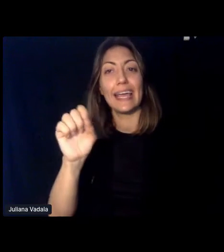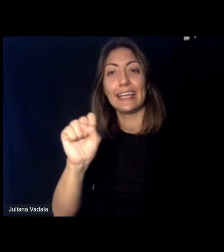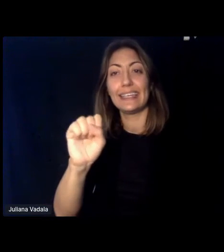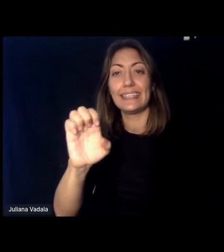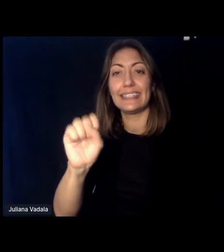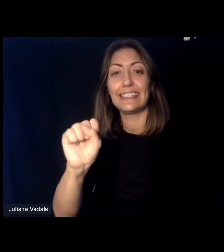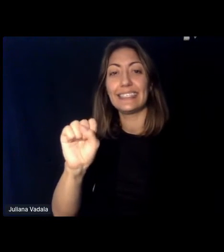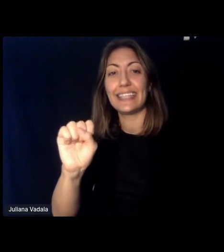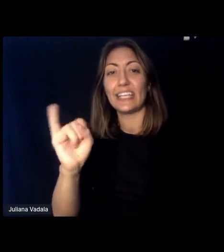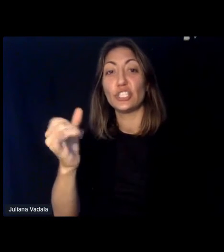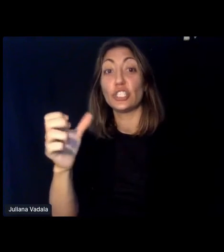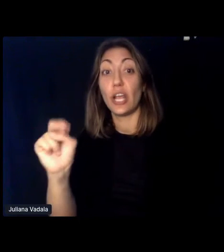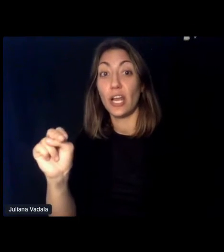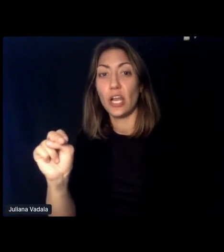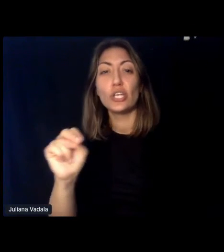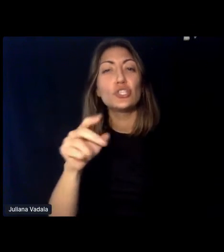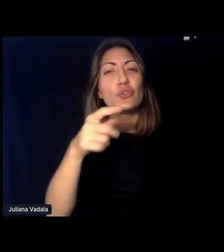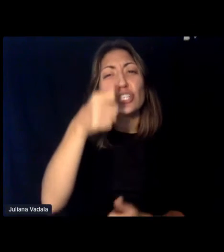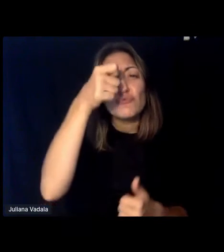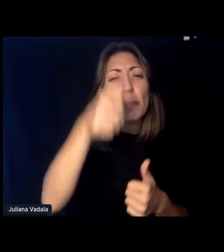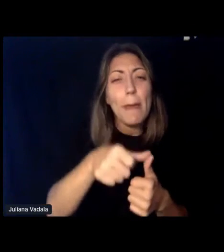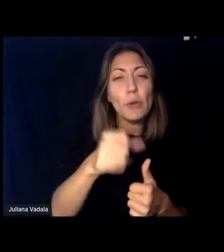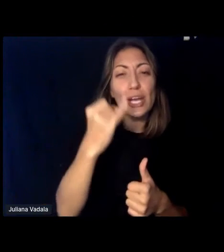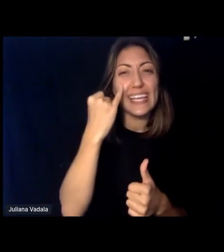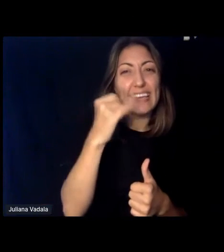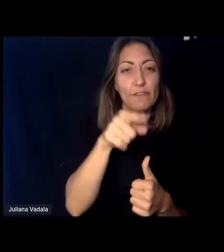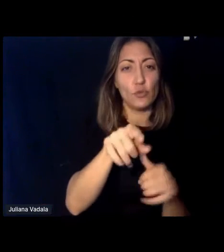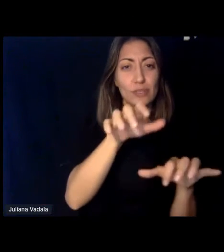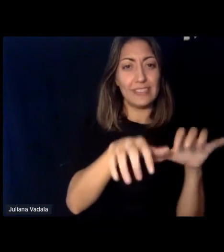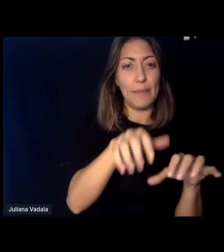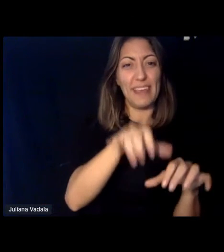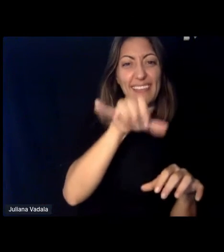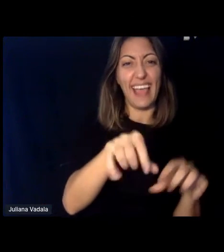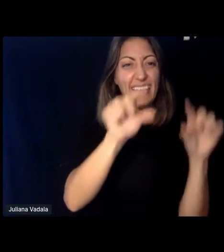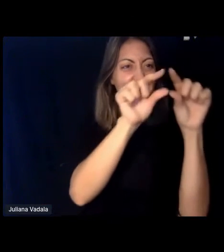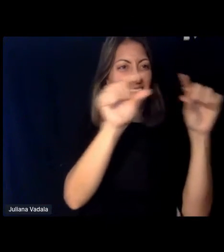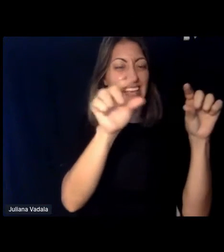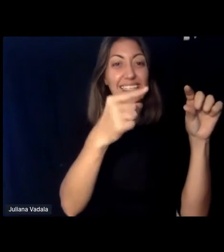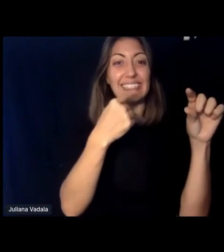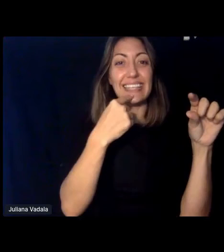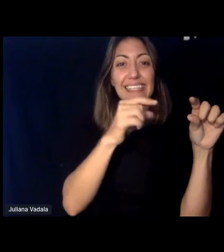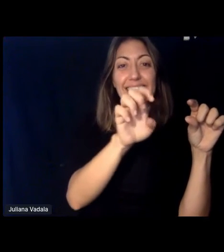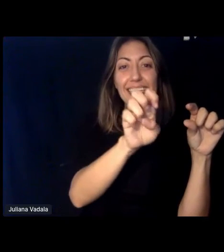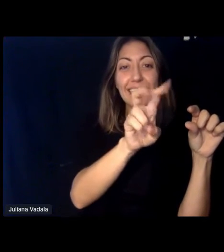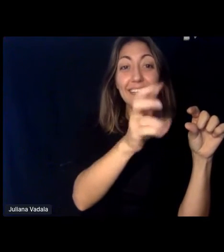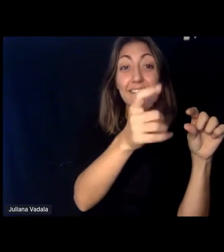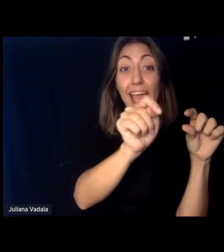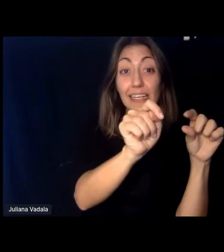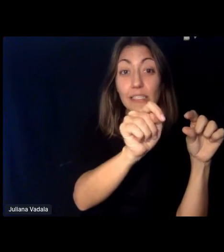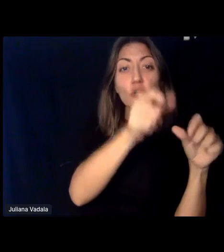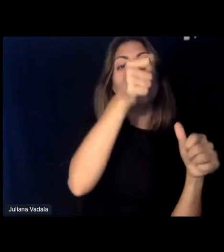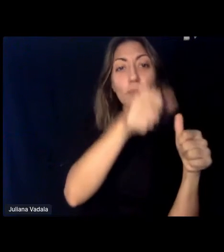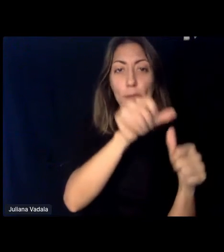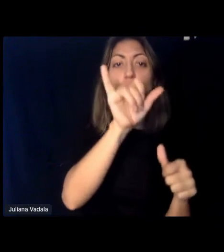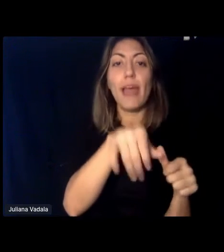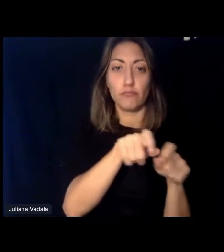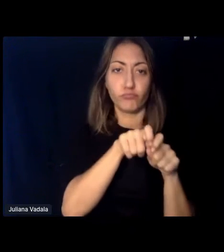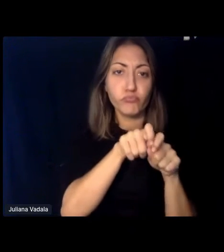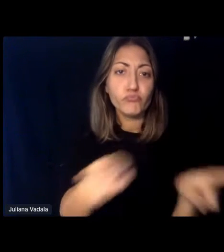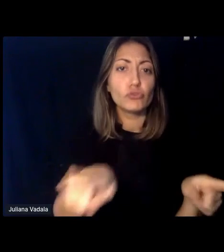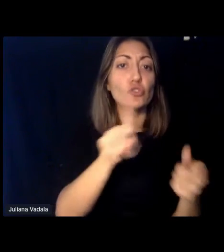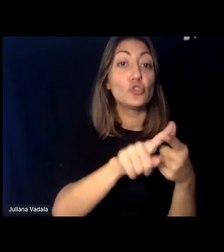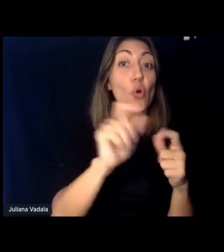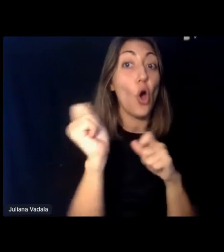chat is more private and can only be seen by people who are saying the same thing that you're saying. Going back up to the